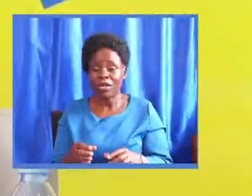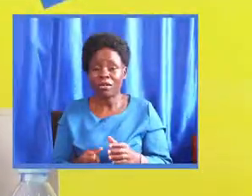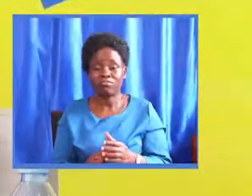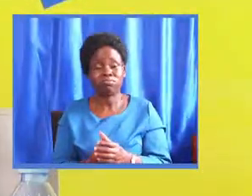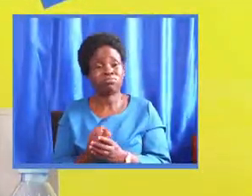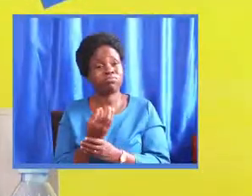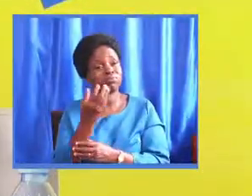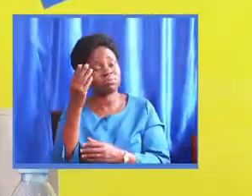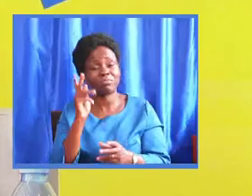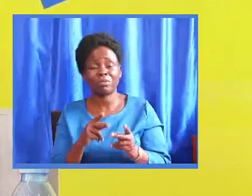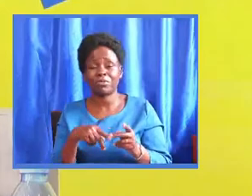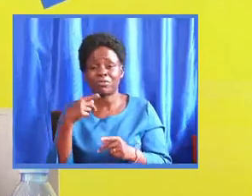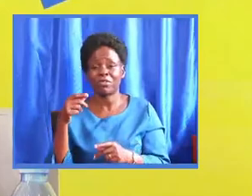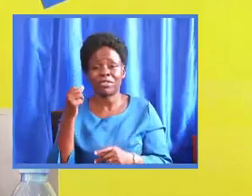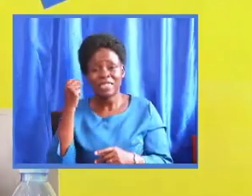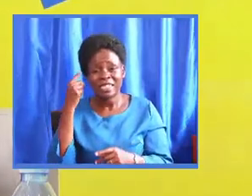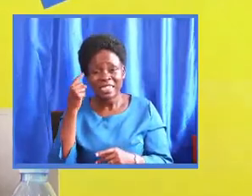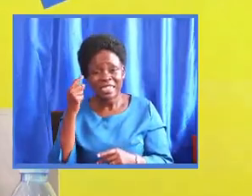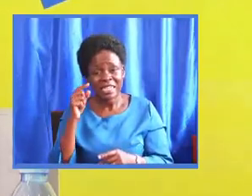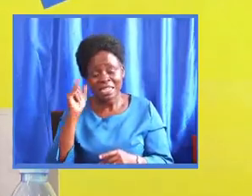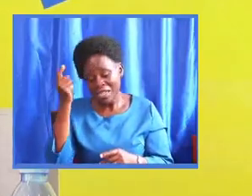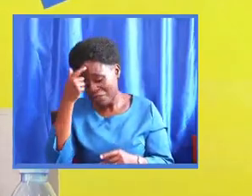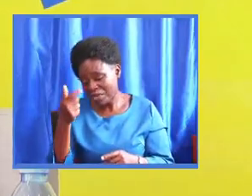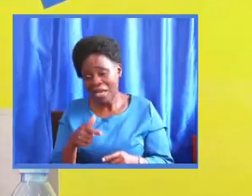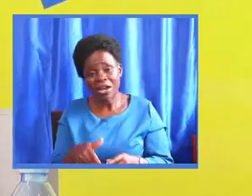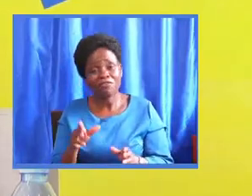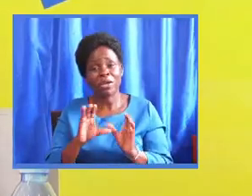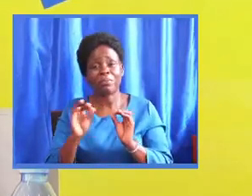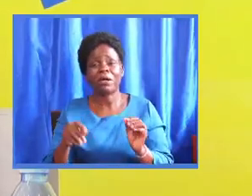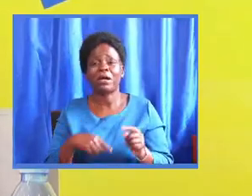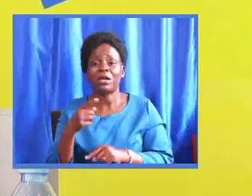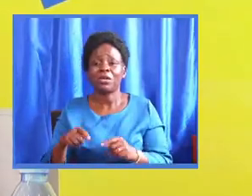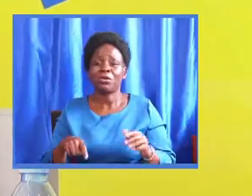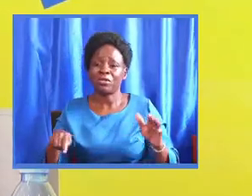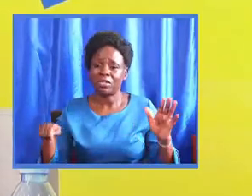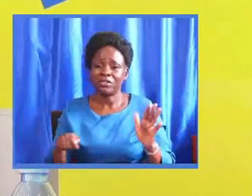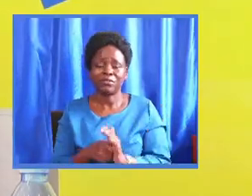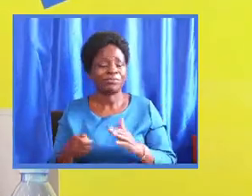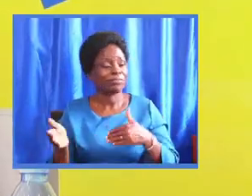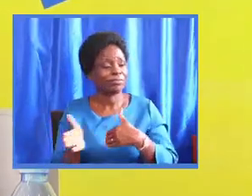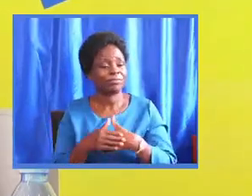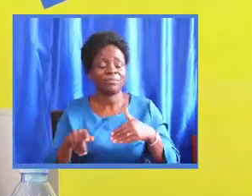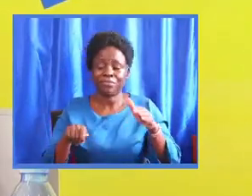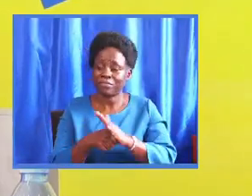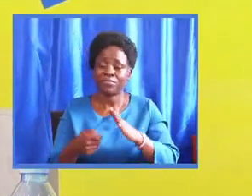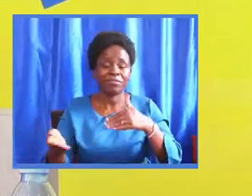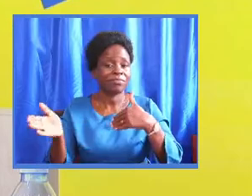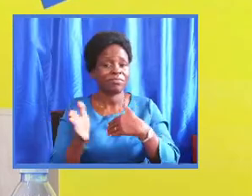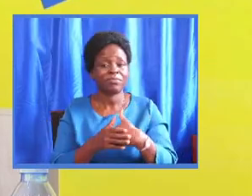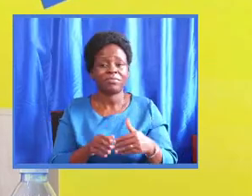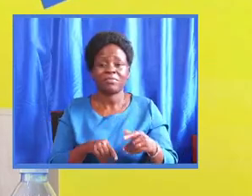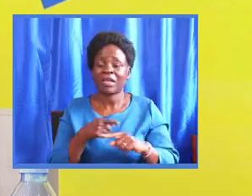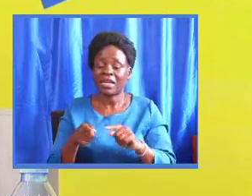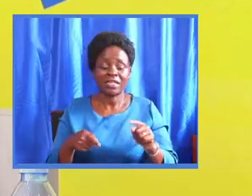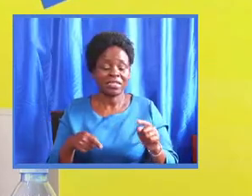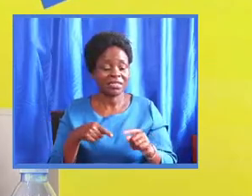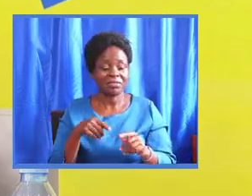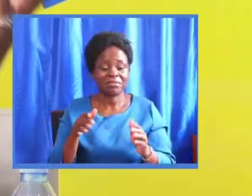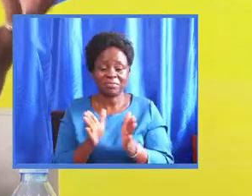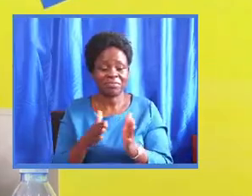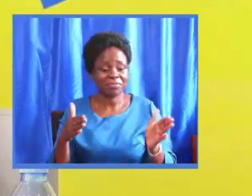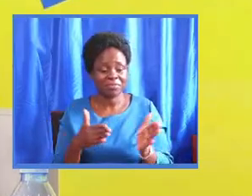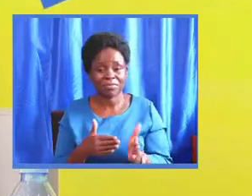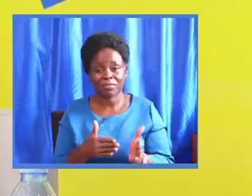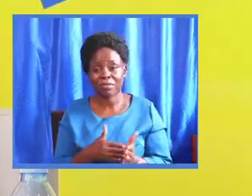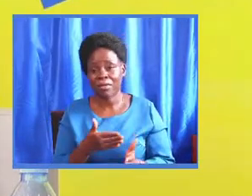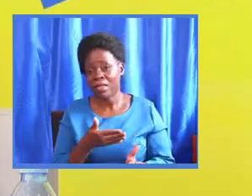up, and government will have no option but to continue imposing the lockdowns and the restrictions. Now, are there